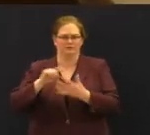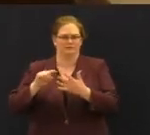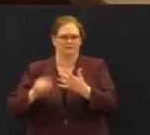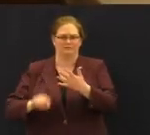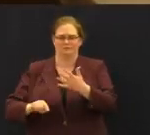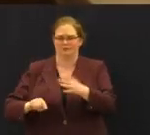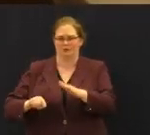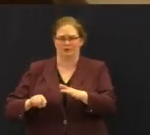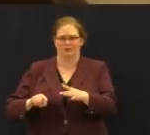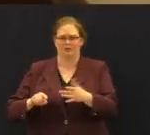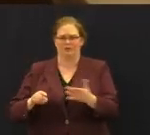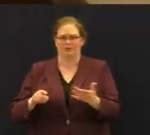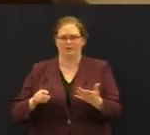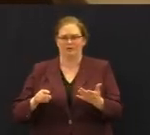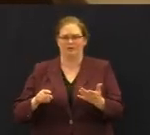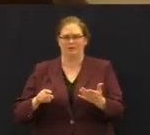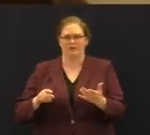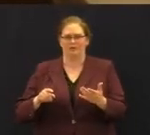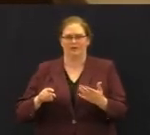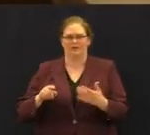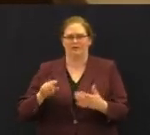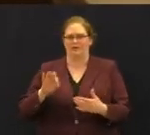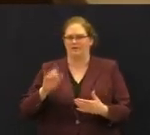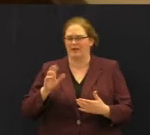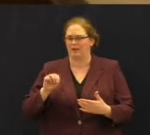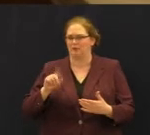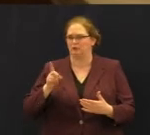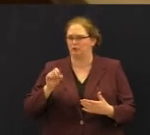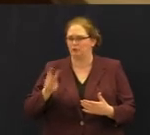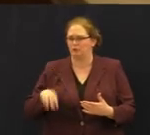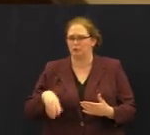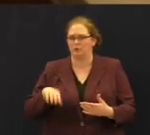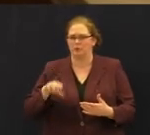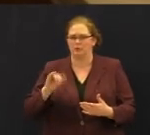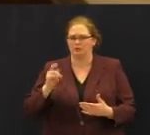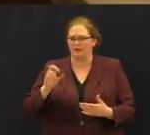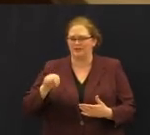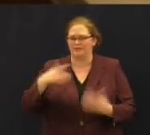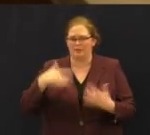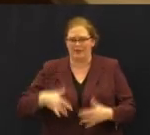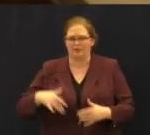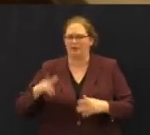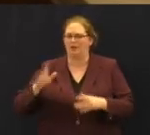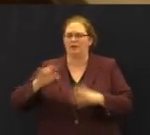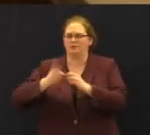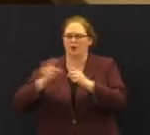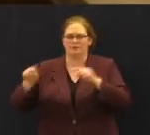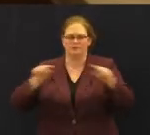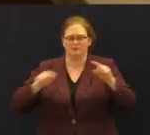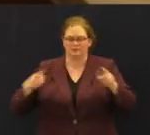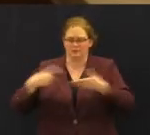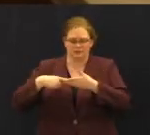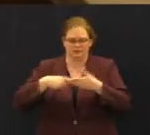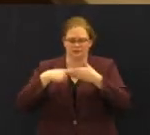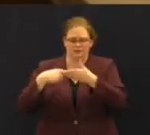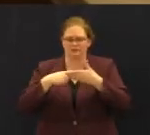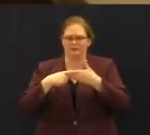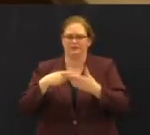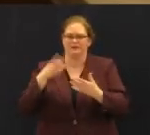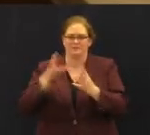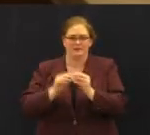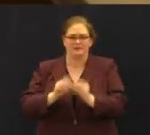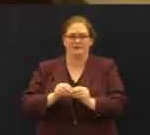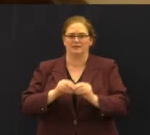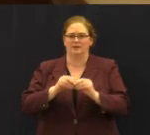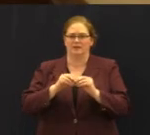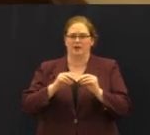Dr. Damsker, Fallon, Drew, I think Jason also from Health. We had a number of meetings down there. We were down there last Friday morning,